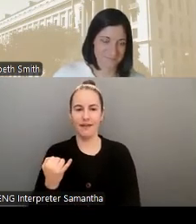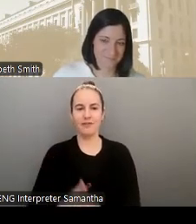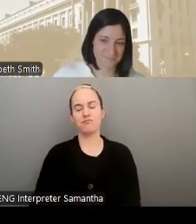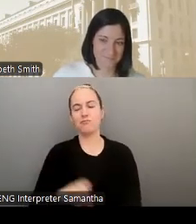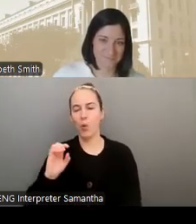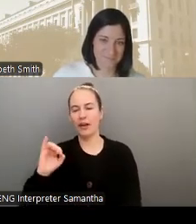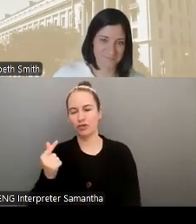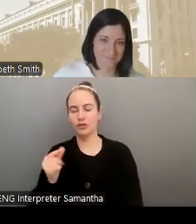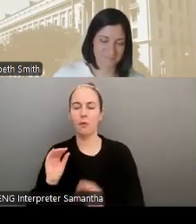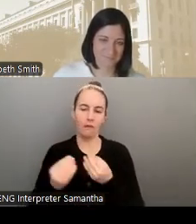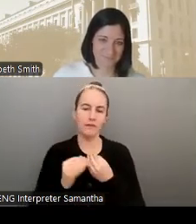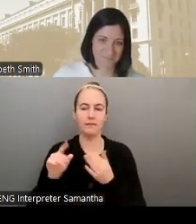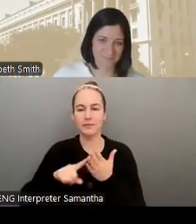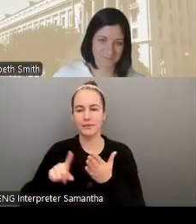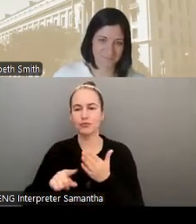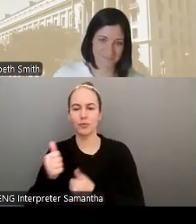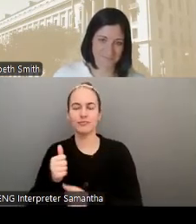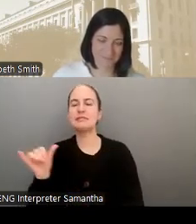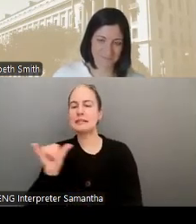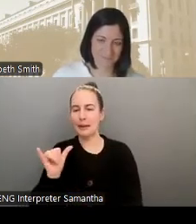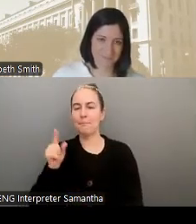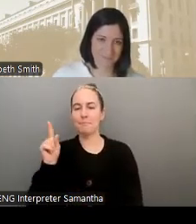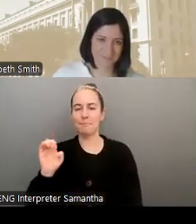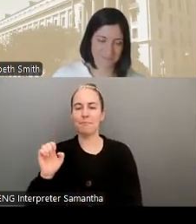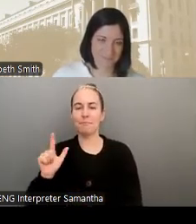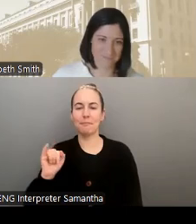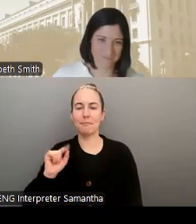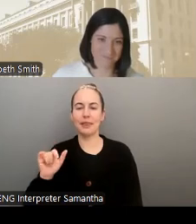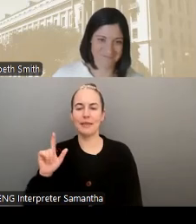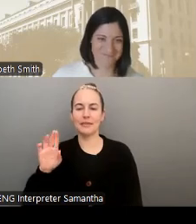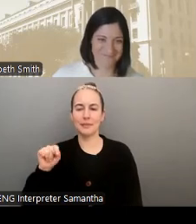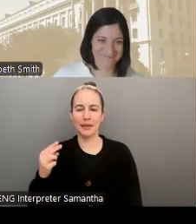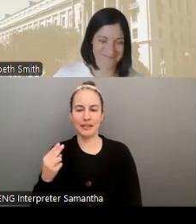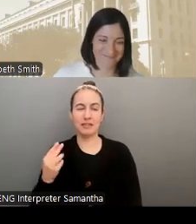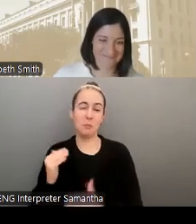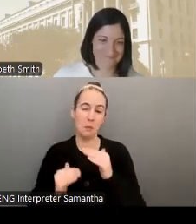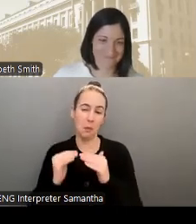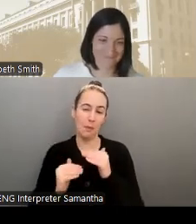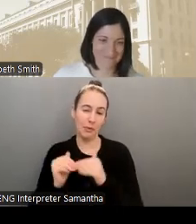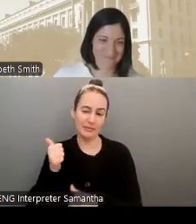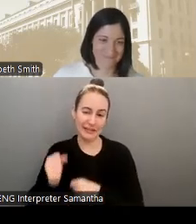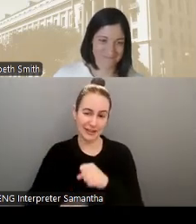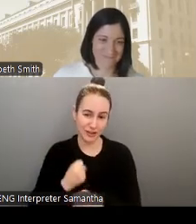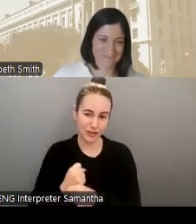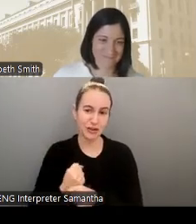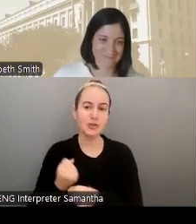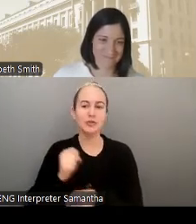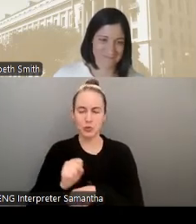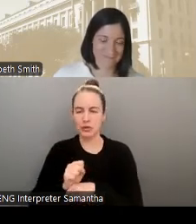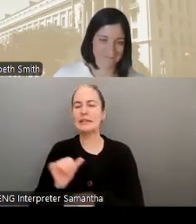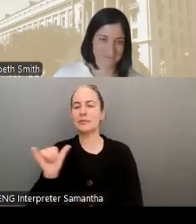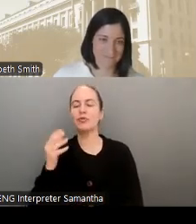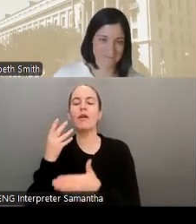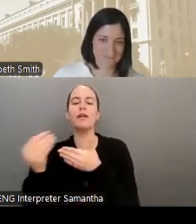to Elizabeth, I've spent a great deal of the past close to a decade working on similar external audits